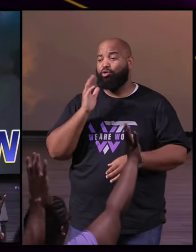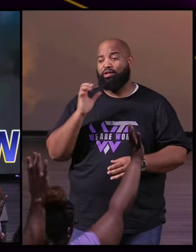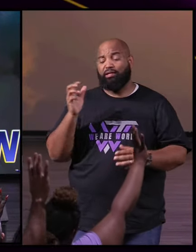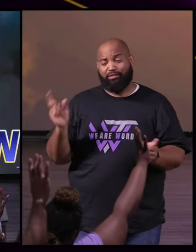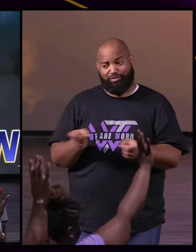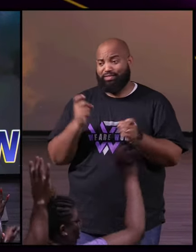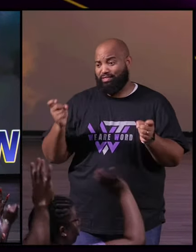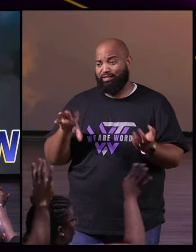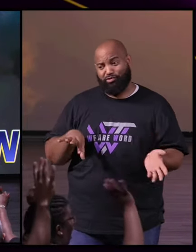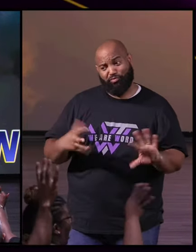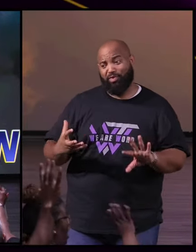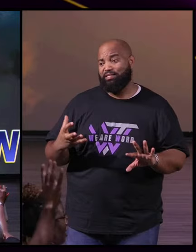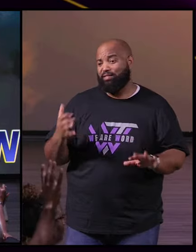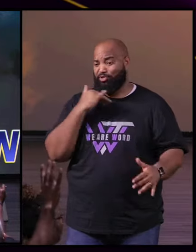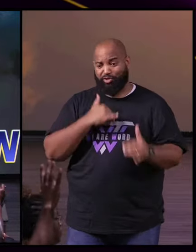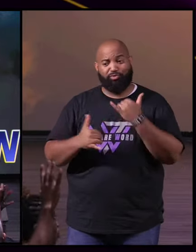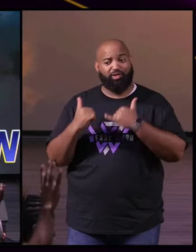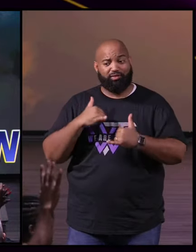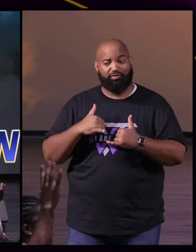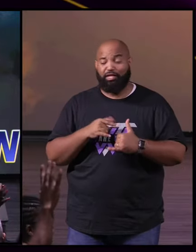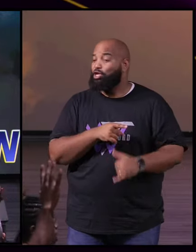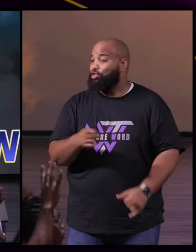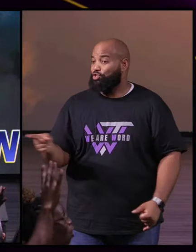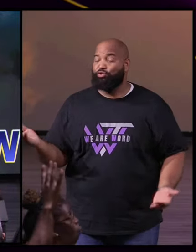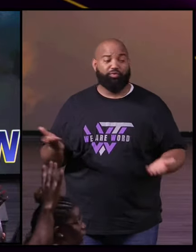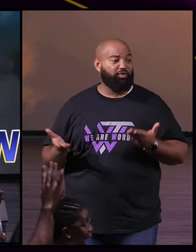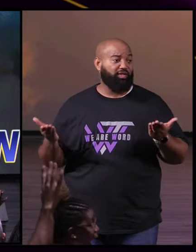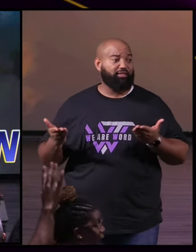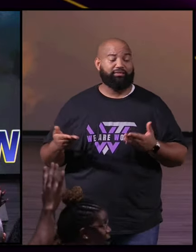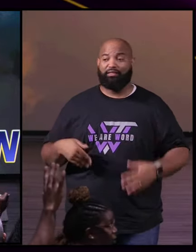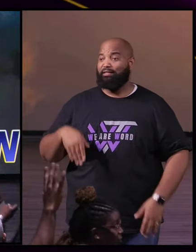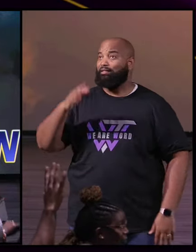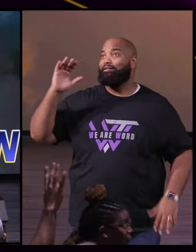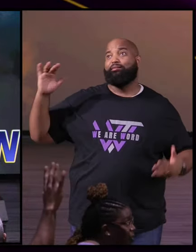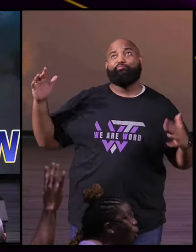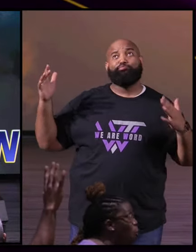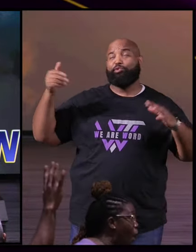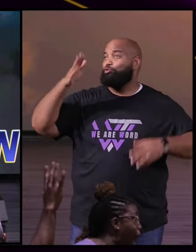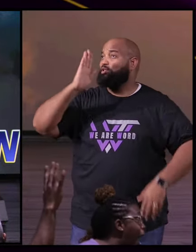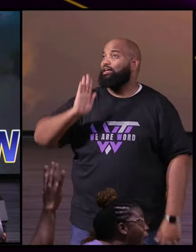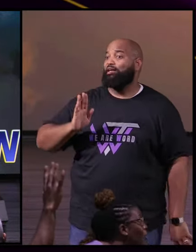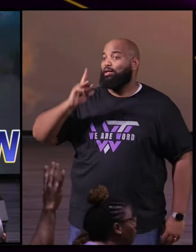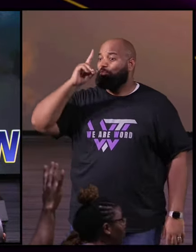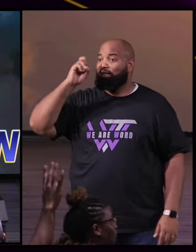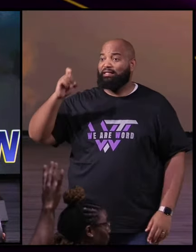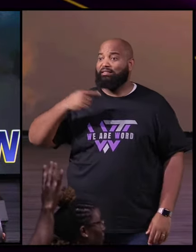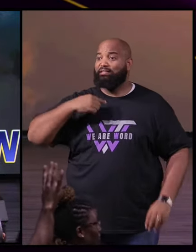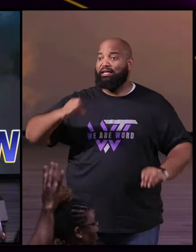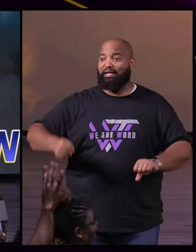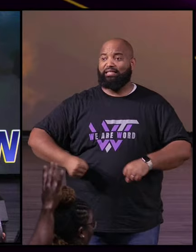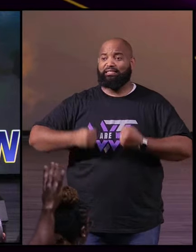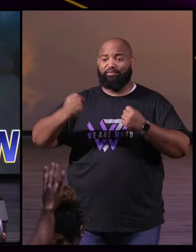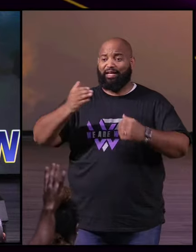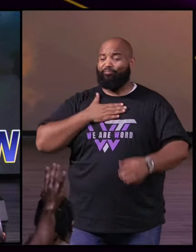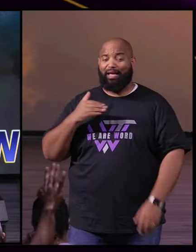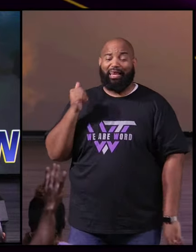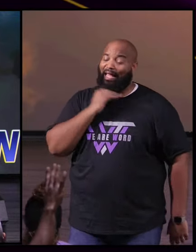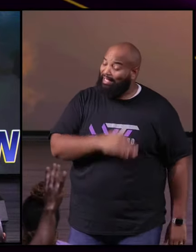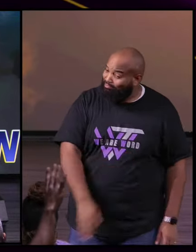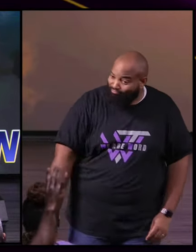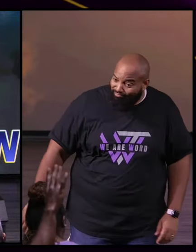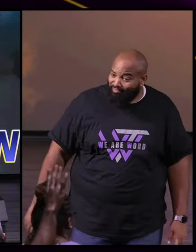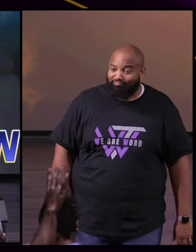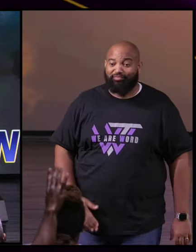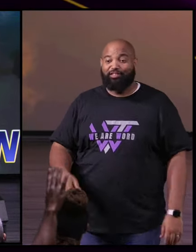disobedience? Is there anybody in church that can praise God because I survived my own lie? Is